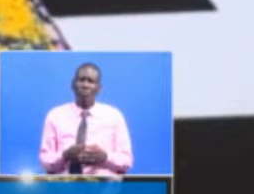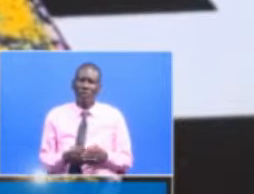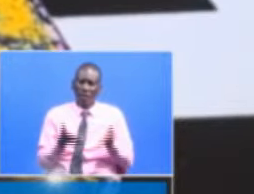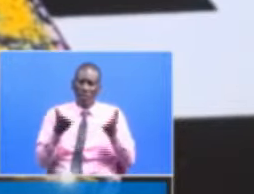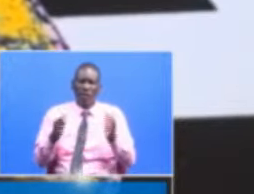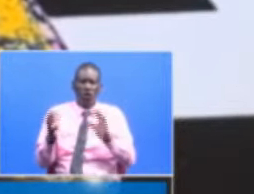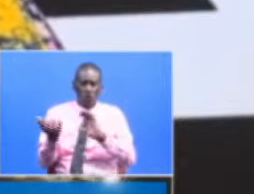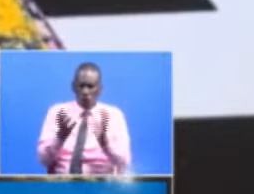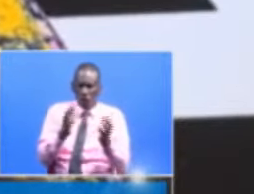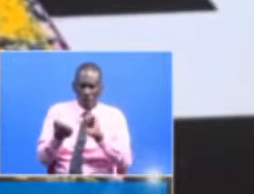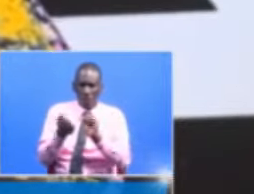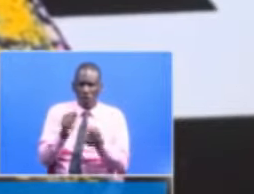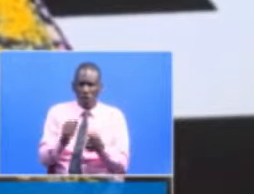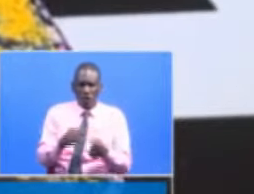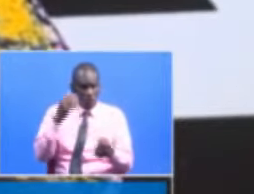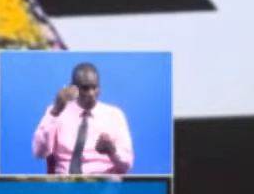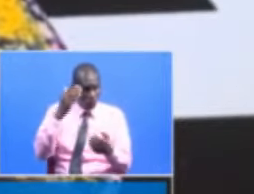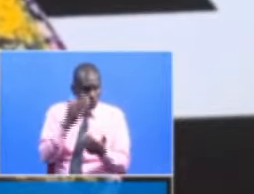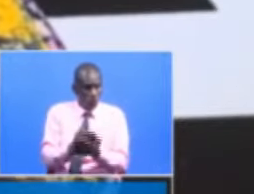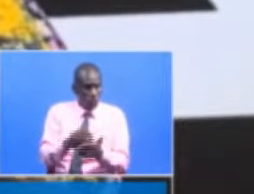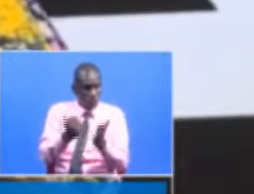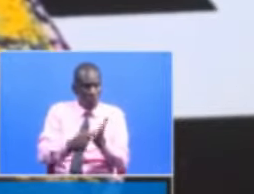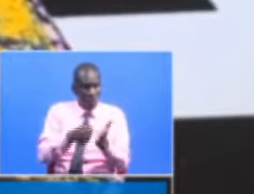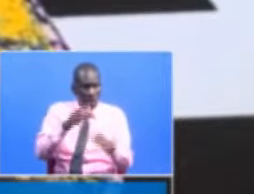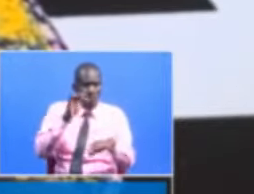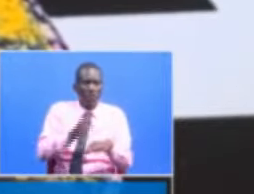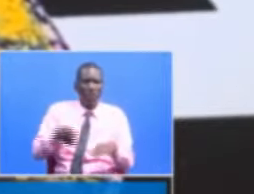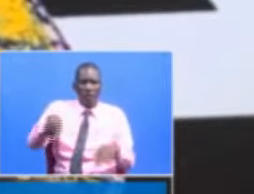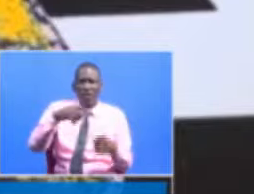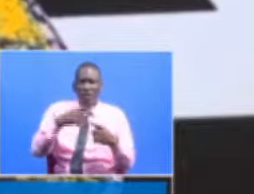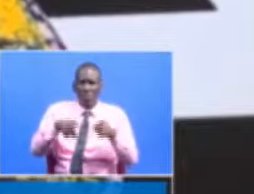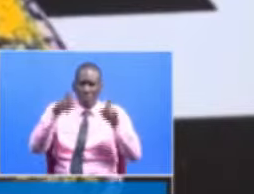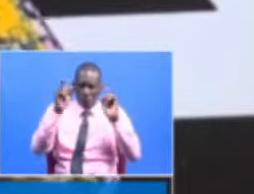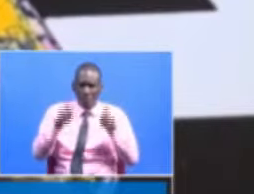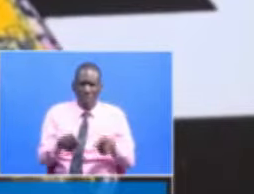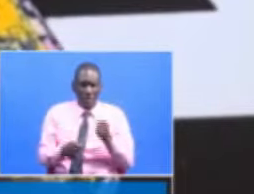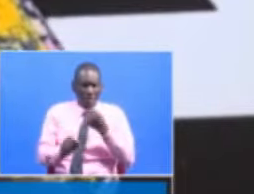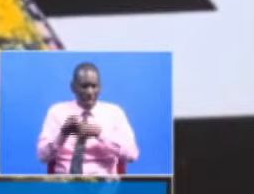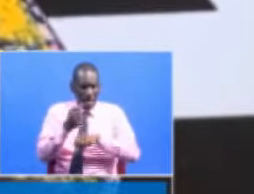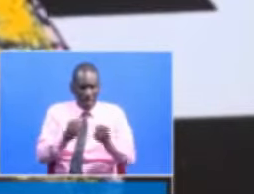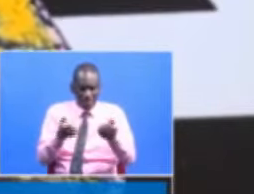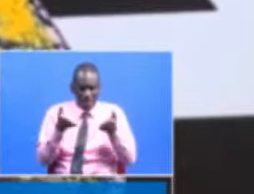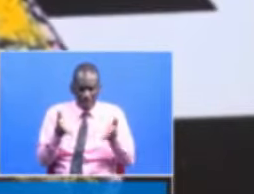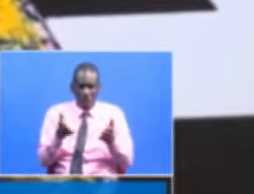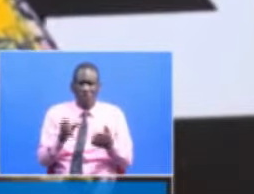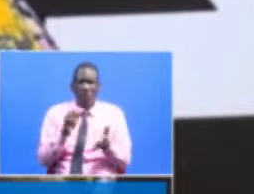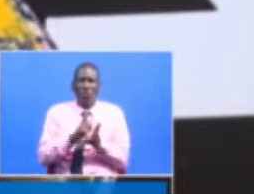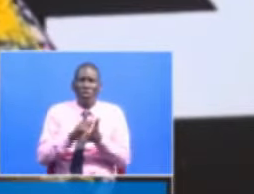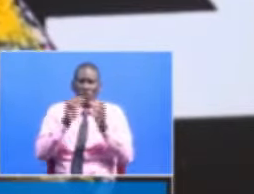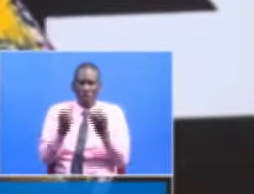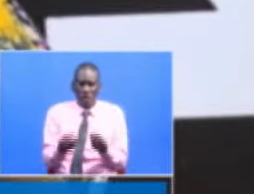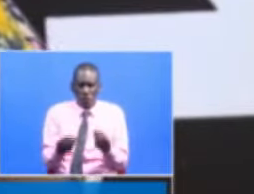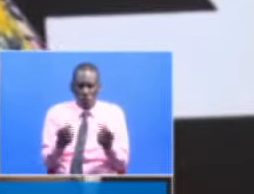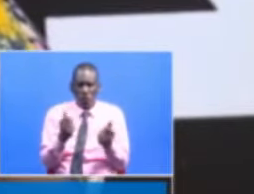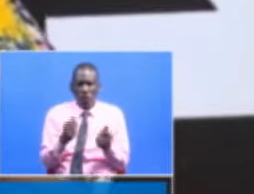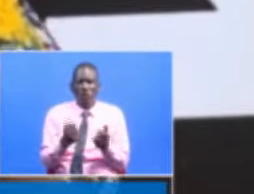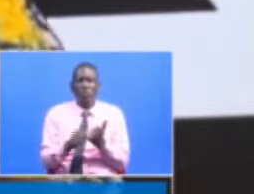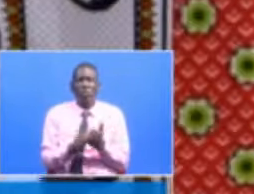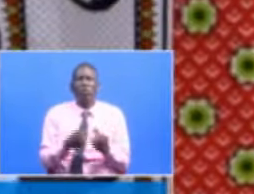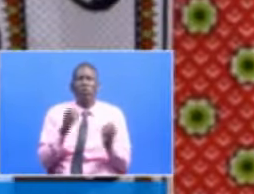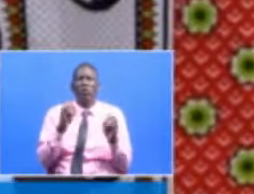climate change ni real, imetu affect, lakini lazima tuchukue action kwa sasa ili tuweze kuzuia. Aya,